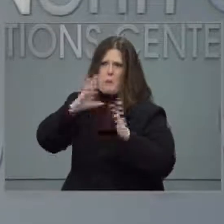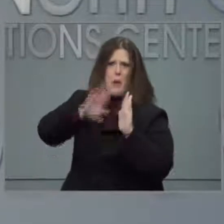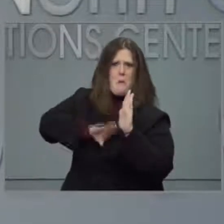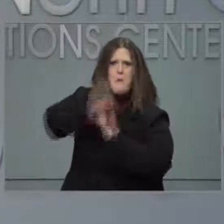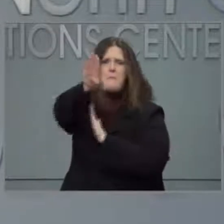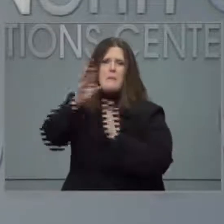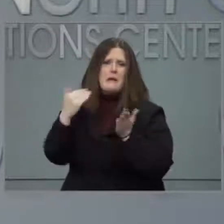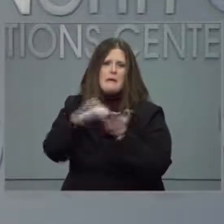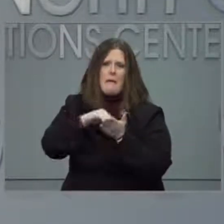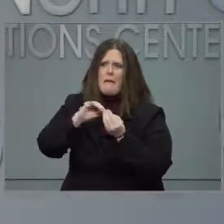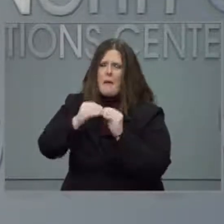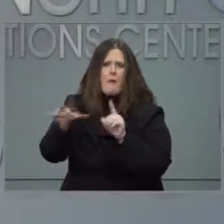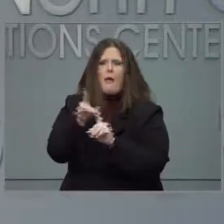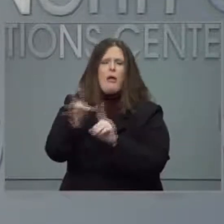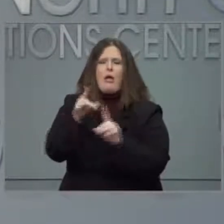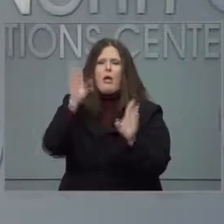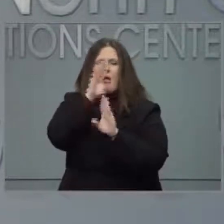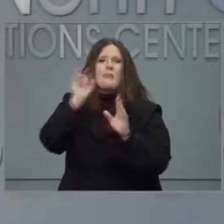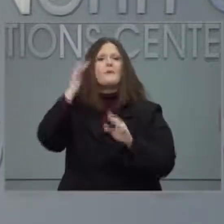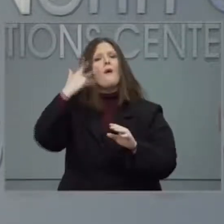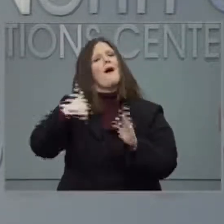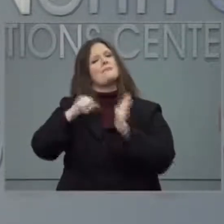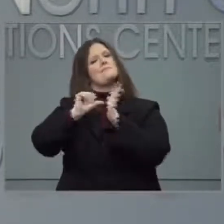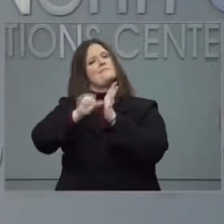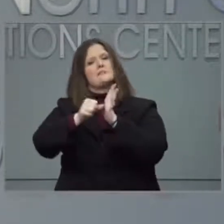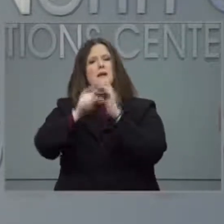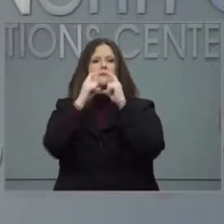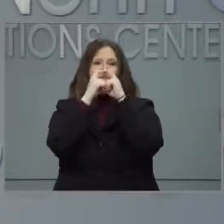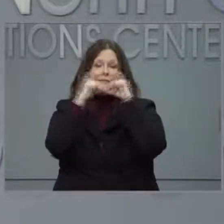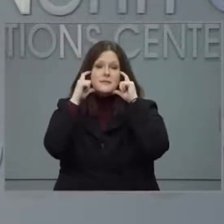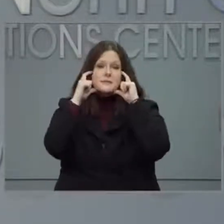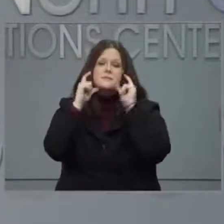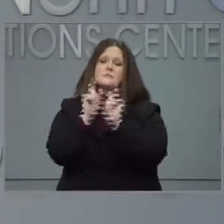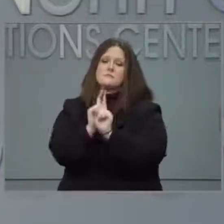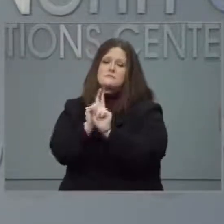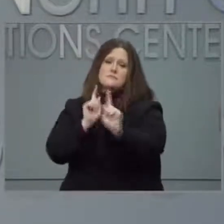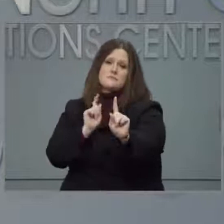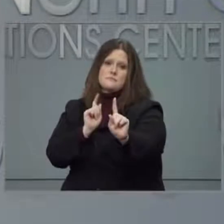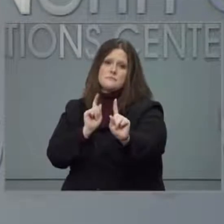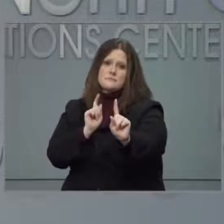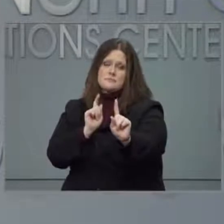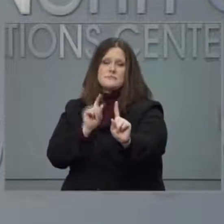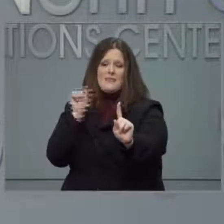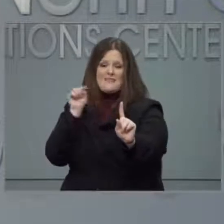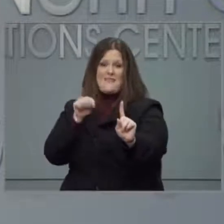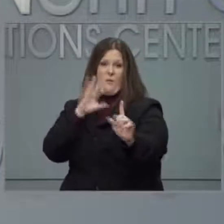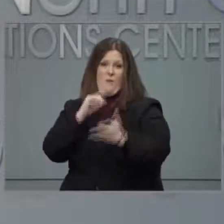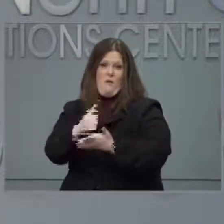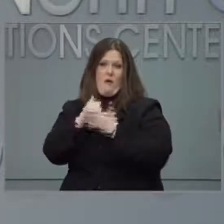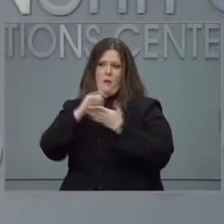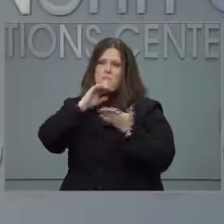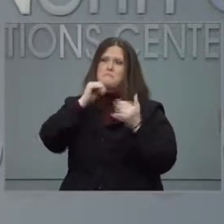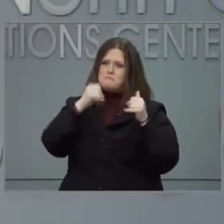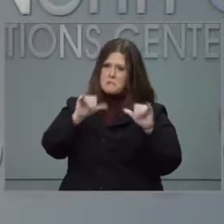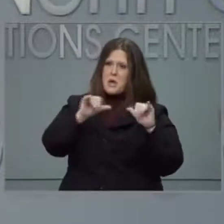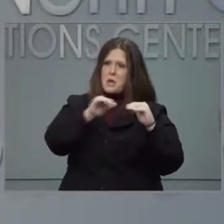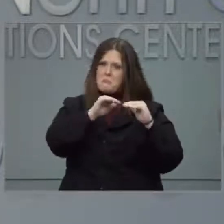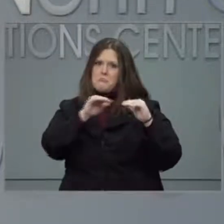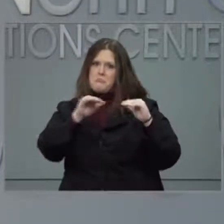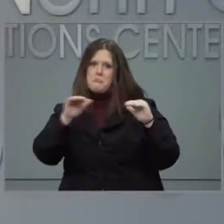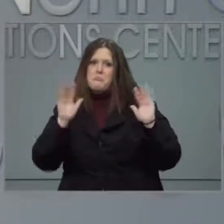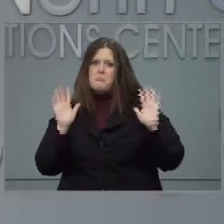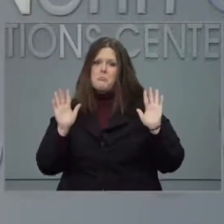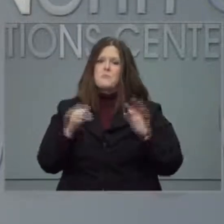the importance of wearing a mask and social distancing, but also why we are continuing these restrictions in